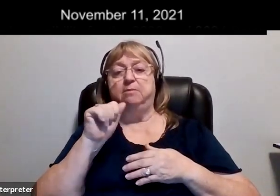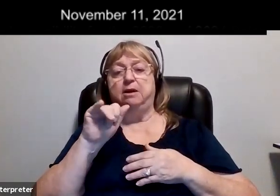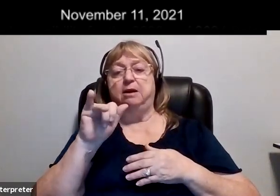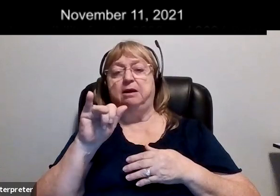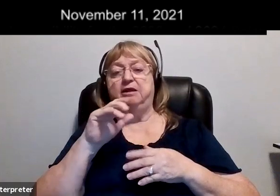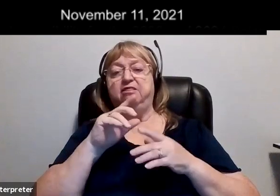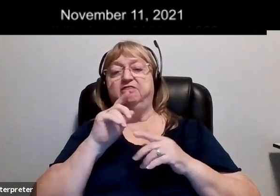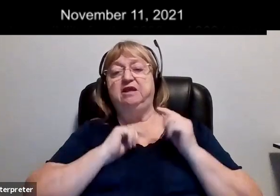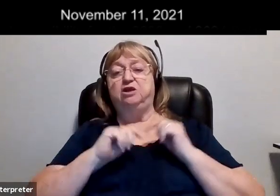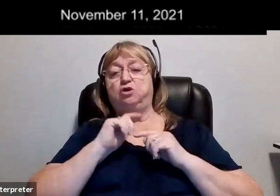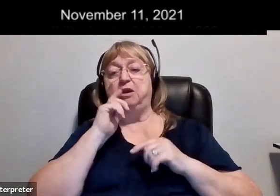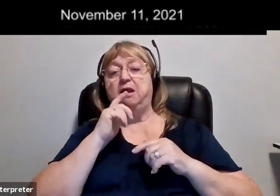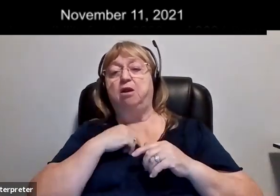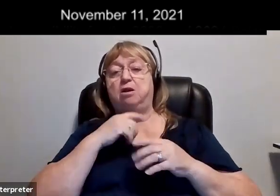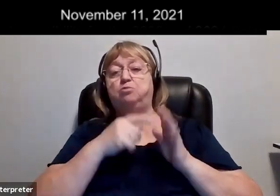here again, we have